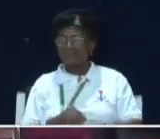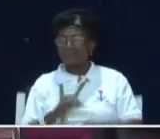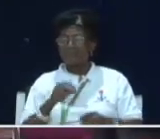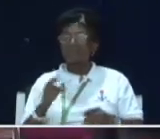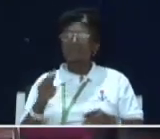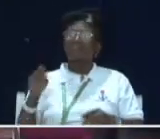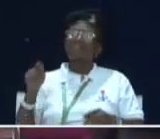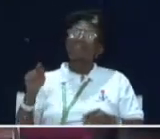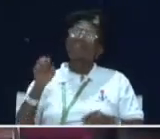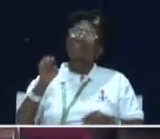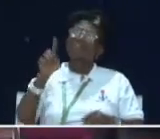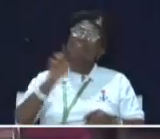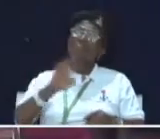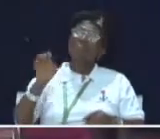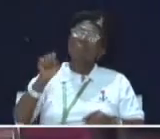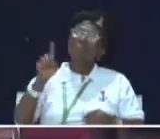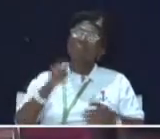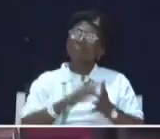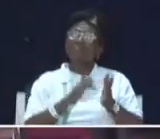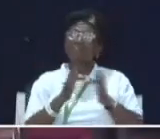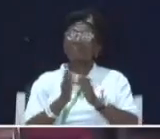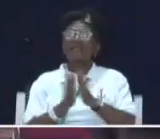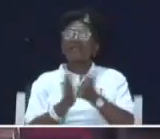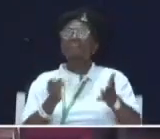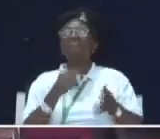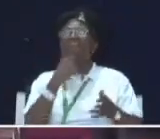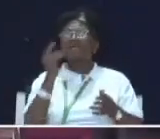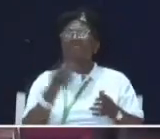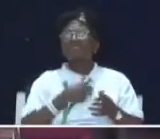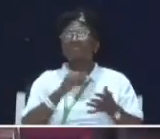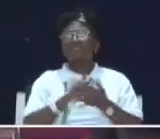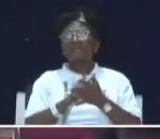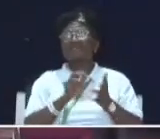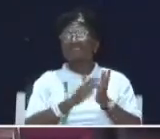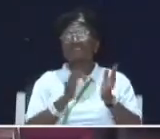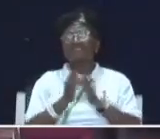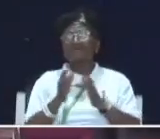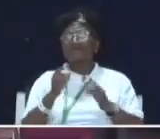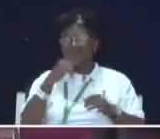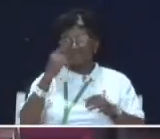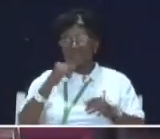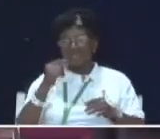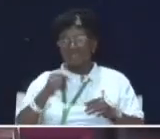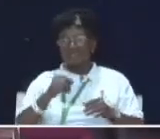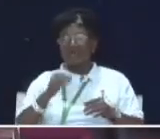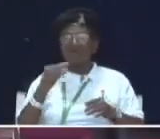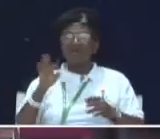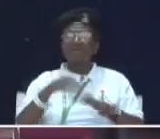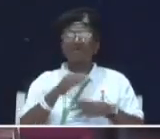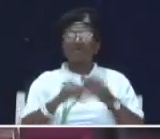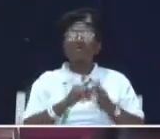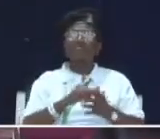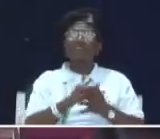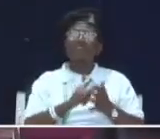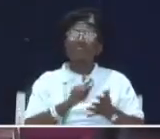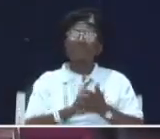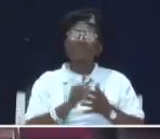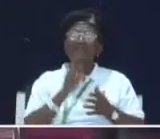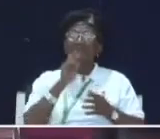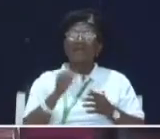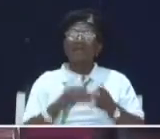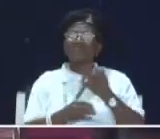Matthew 11 verse 11, the Bible tells us, Jesus said, of all those who are born of